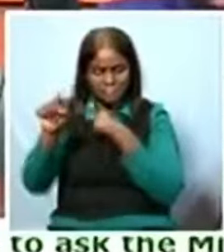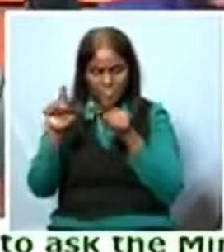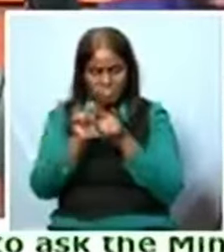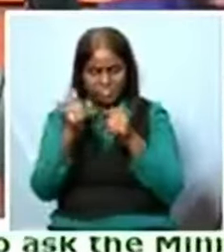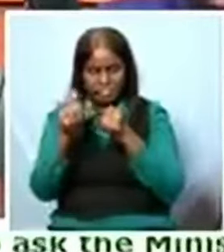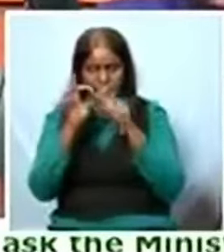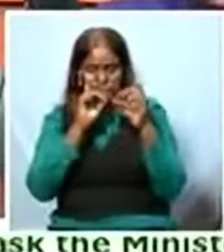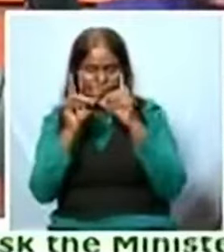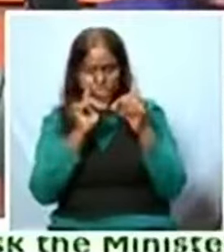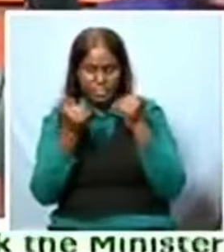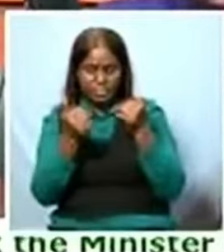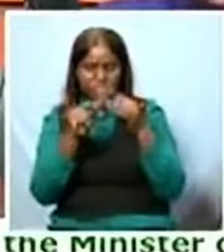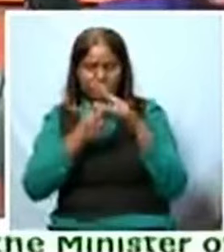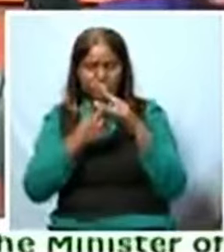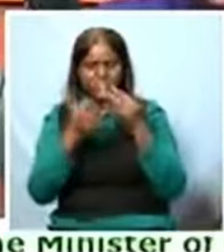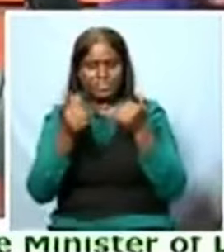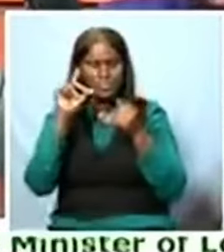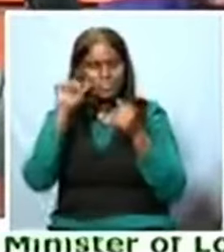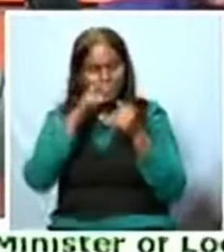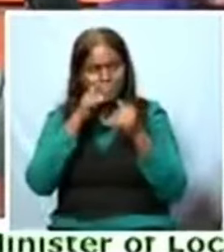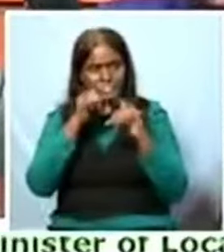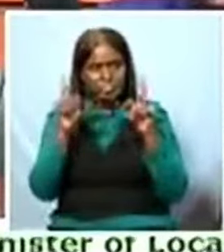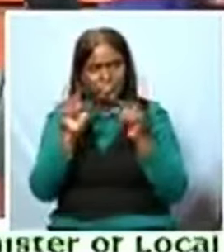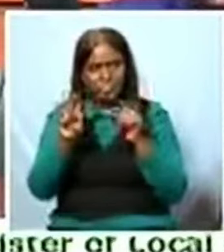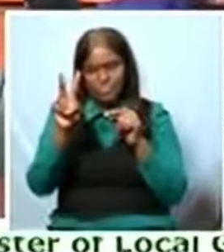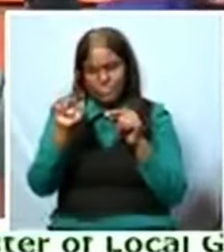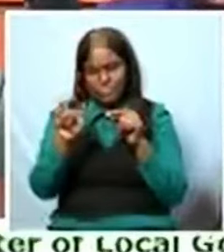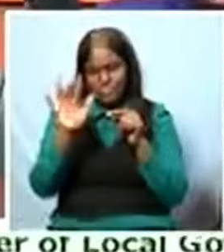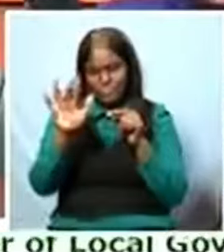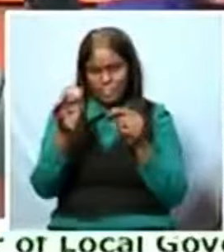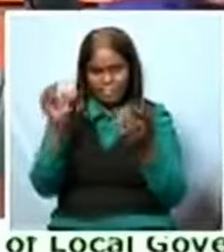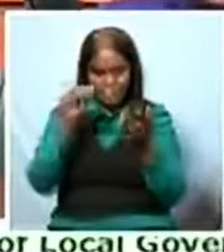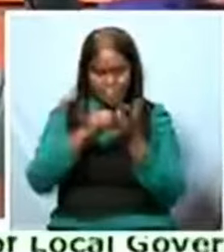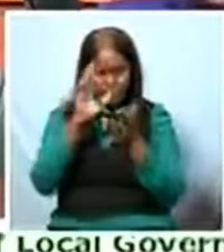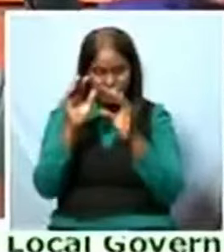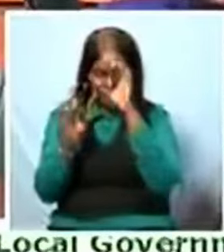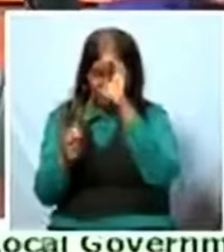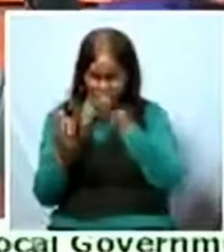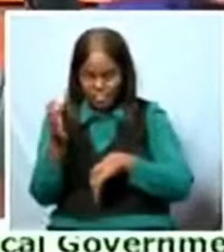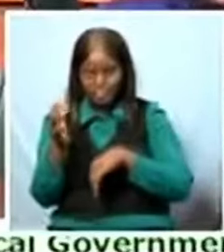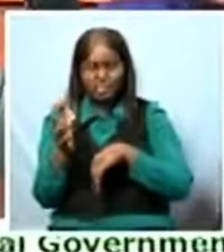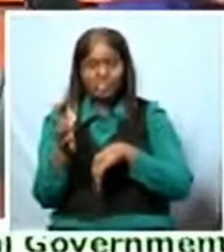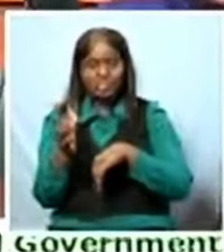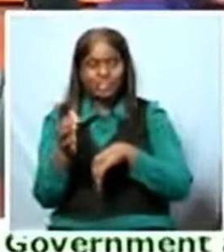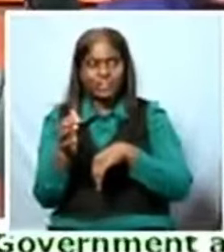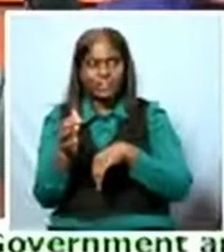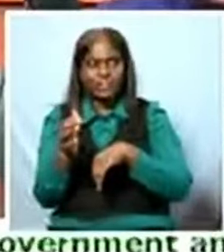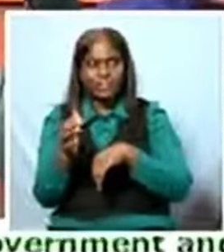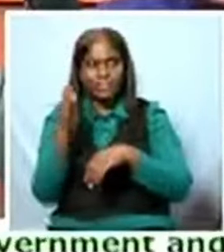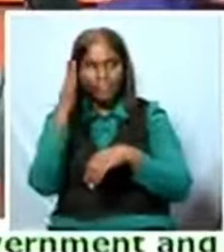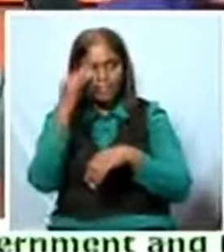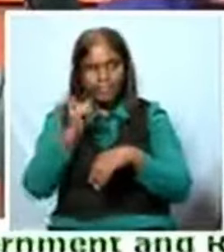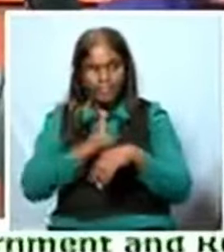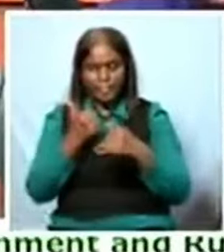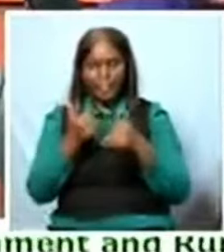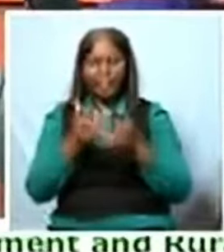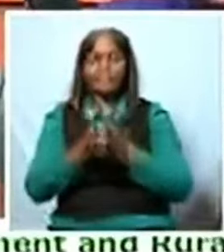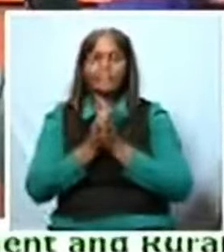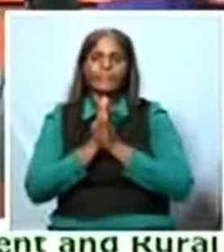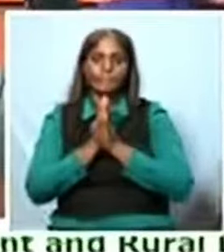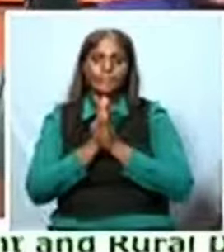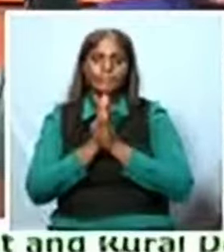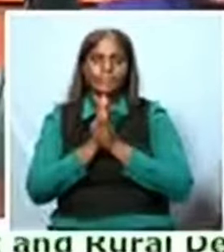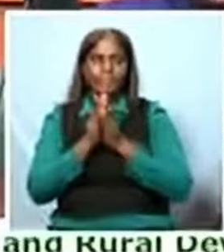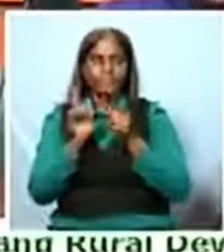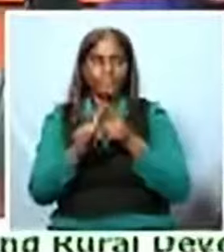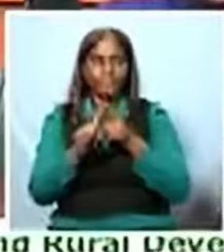discussion is coming up tomorrow, where this 2.5 again will be tempered. That is why we are appealing